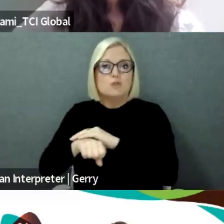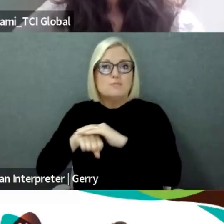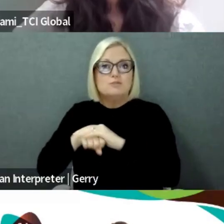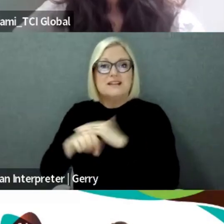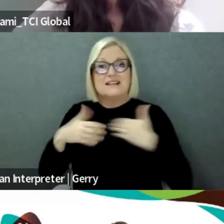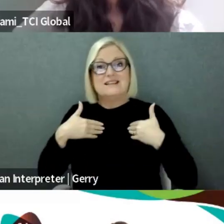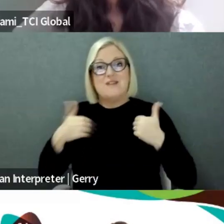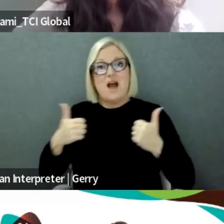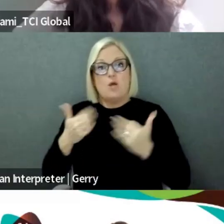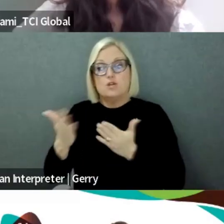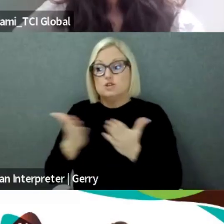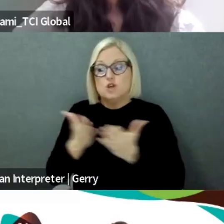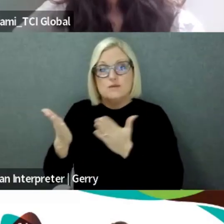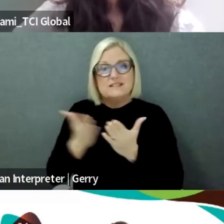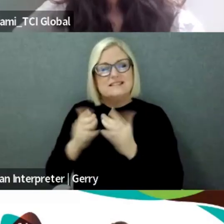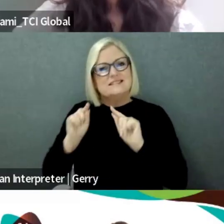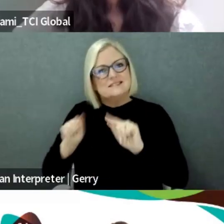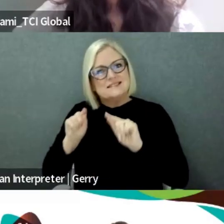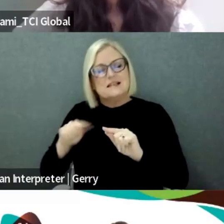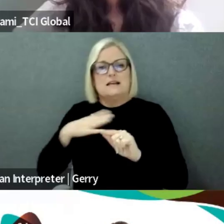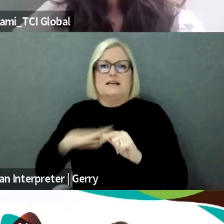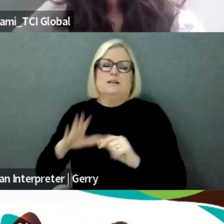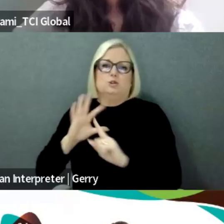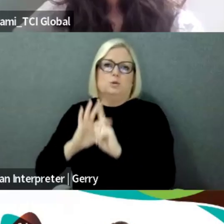and legal reform and policy development.